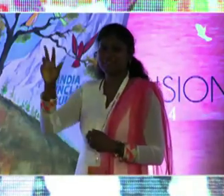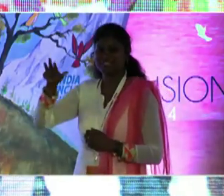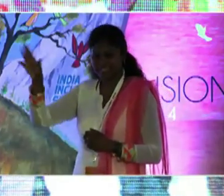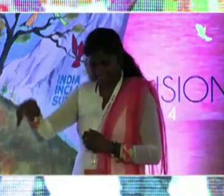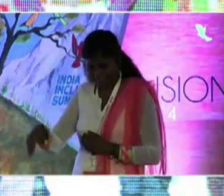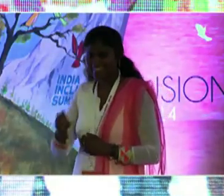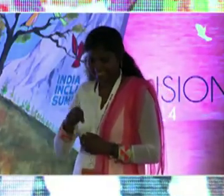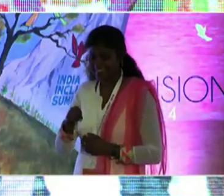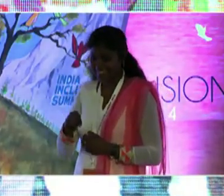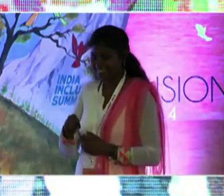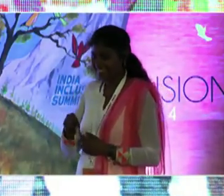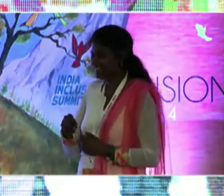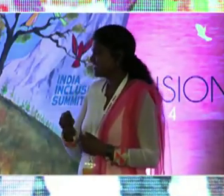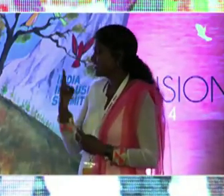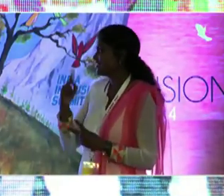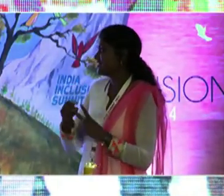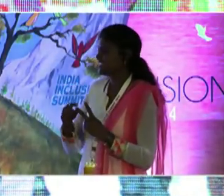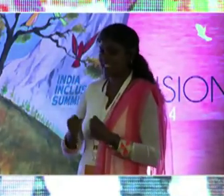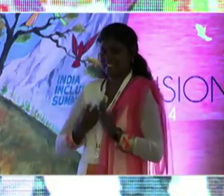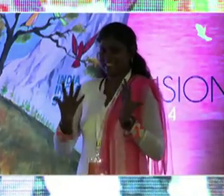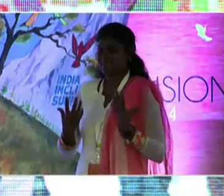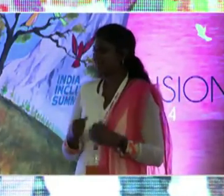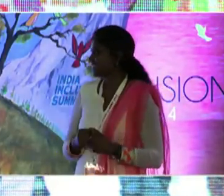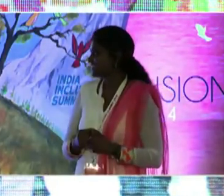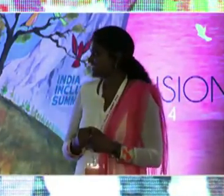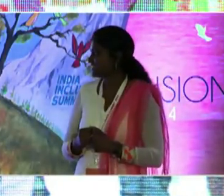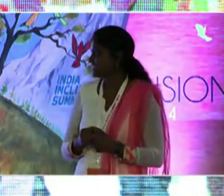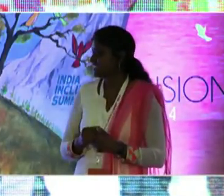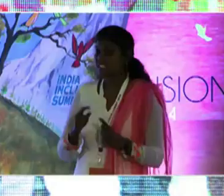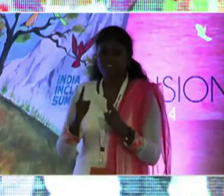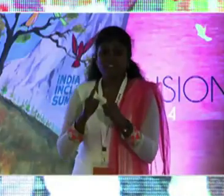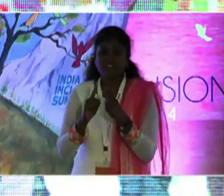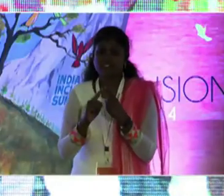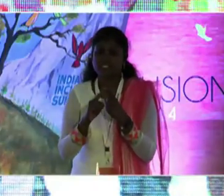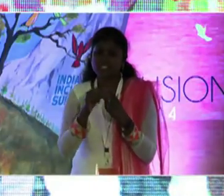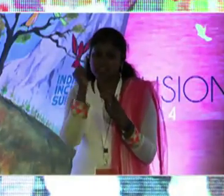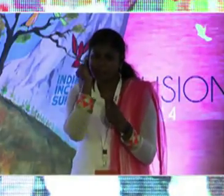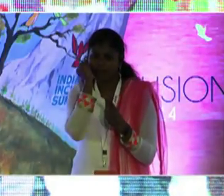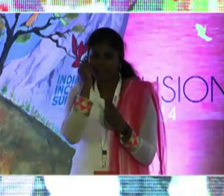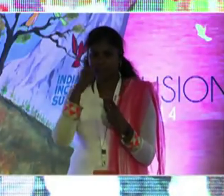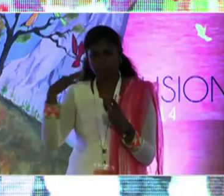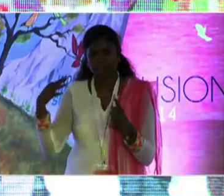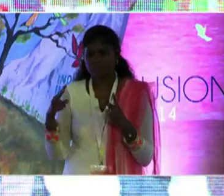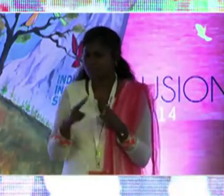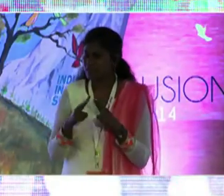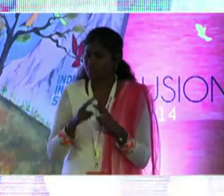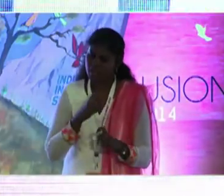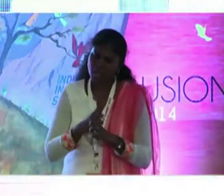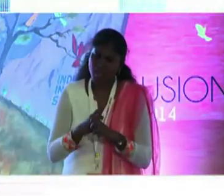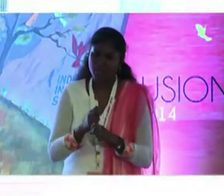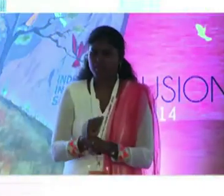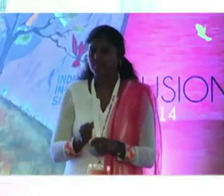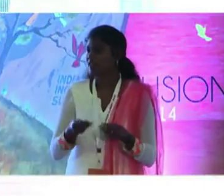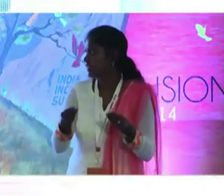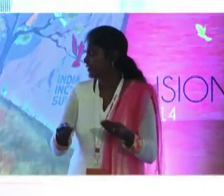Two things that inspired me to help Ashwin were the enormous hardship of his mother and brother were going through to make him achieve what